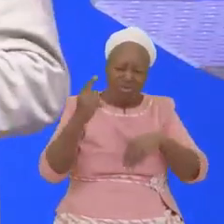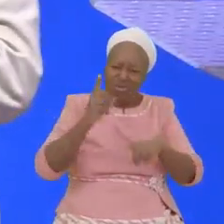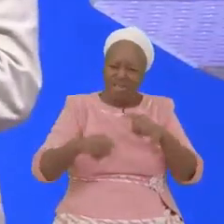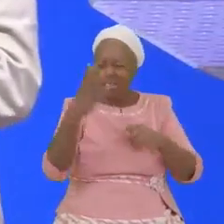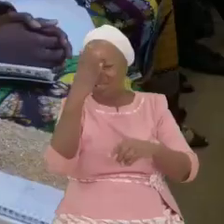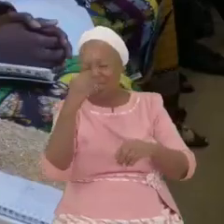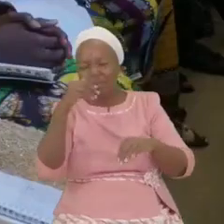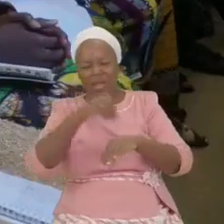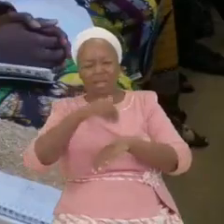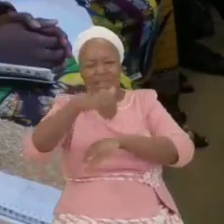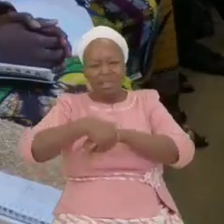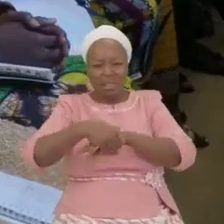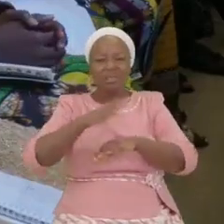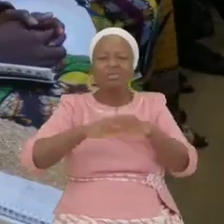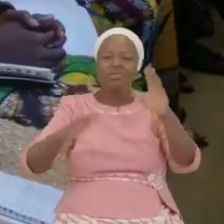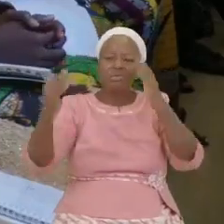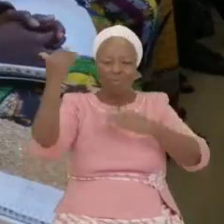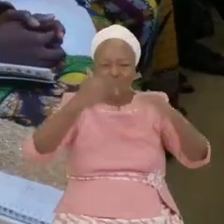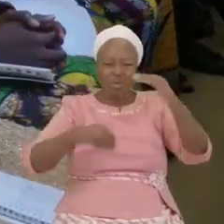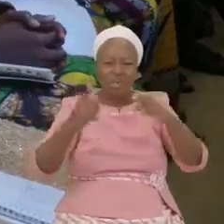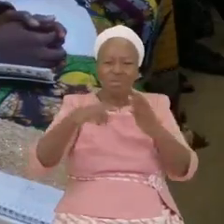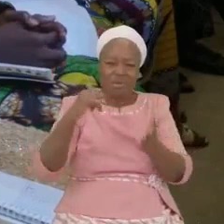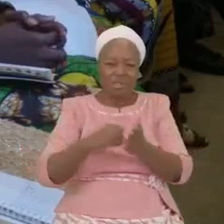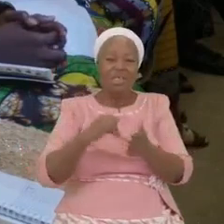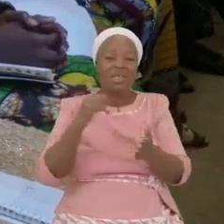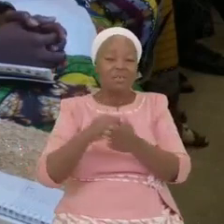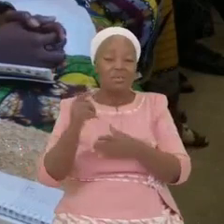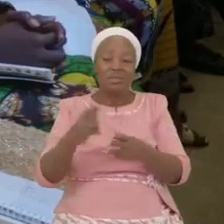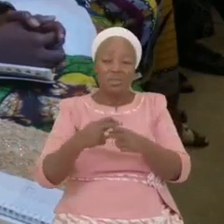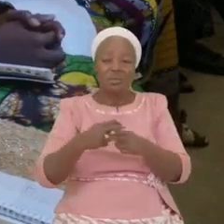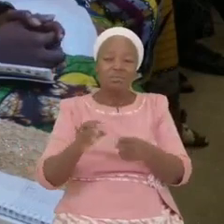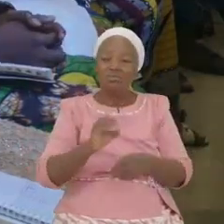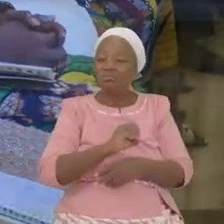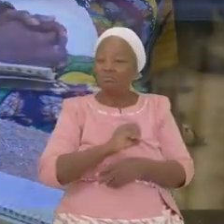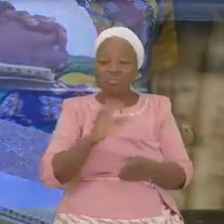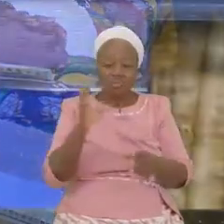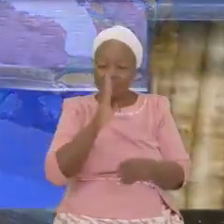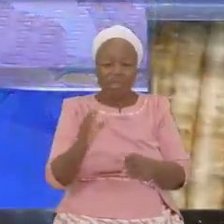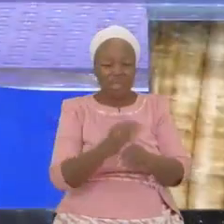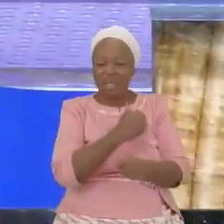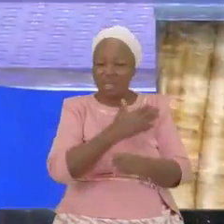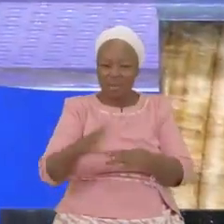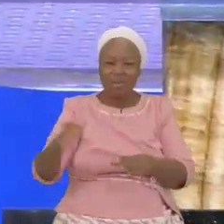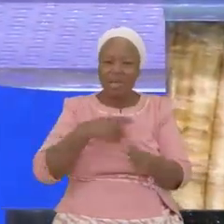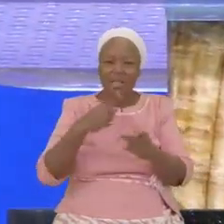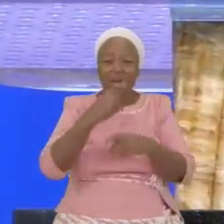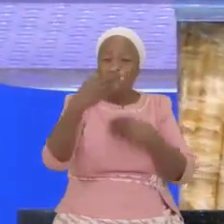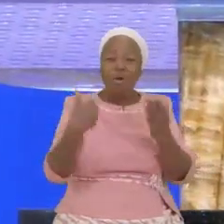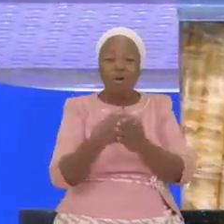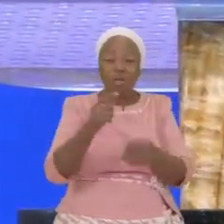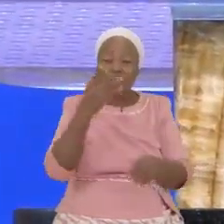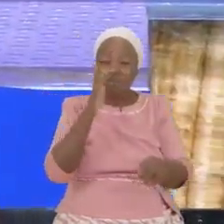clear away. And all the peace the Lord has for you will blossom in your life